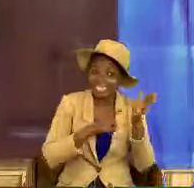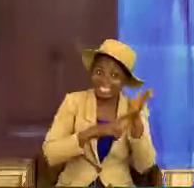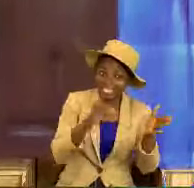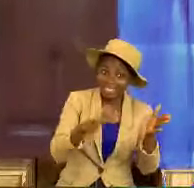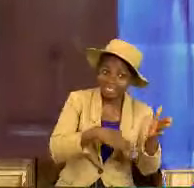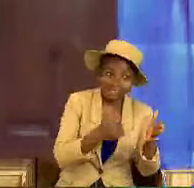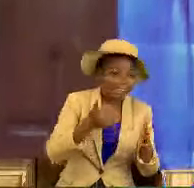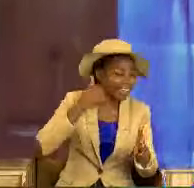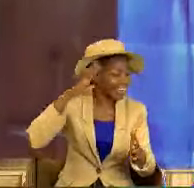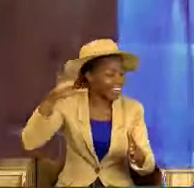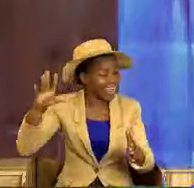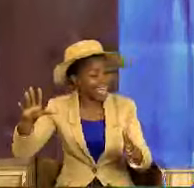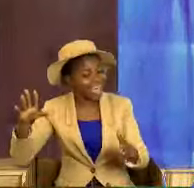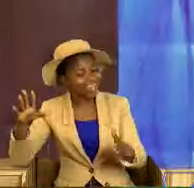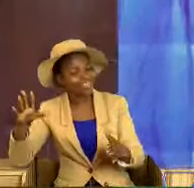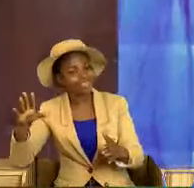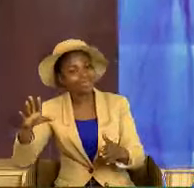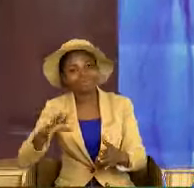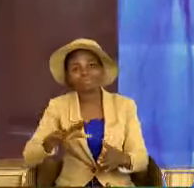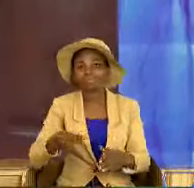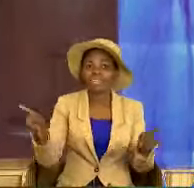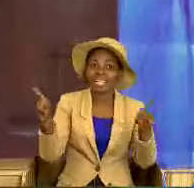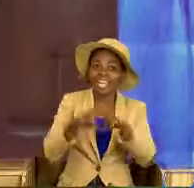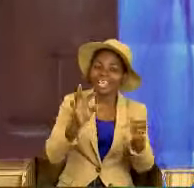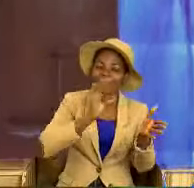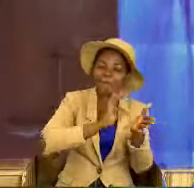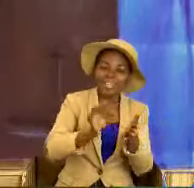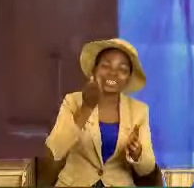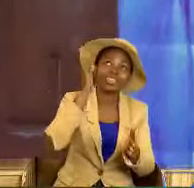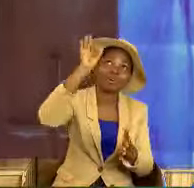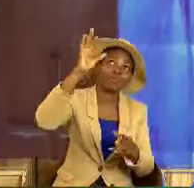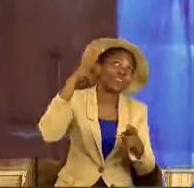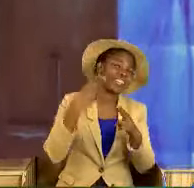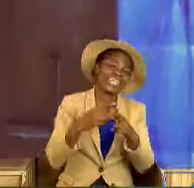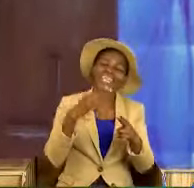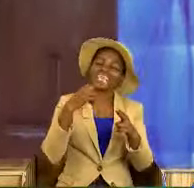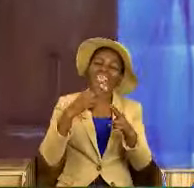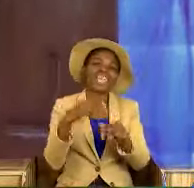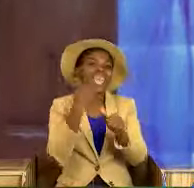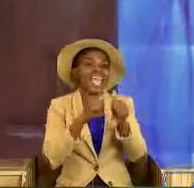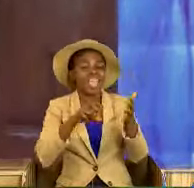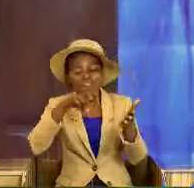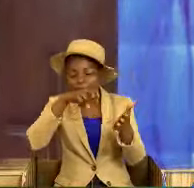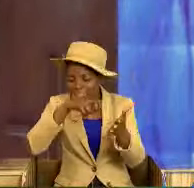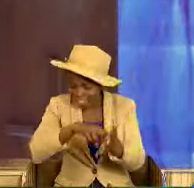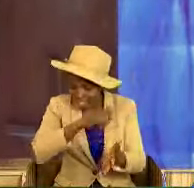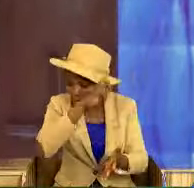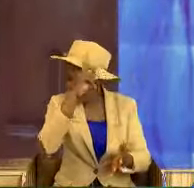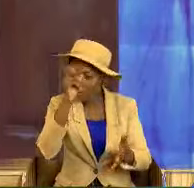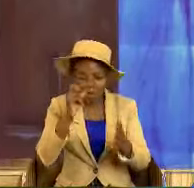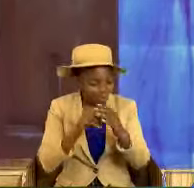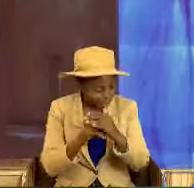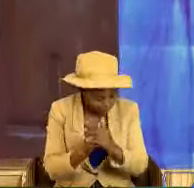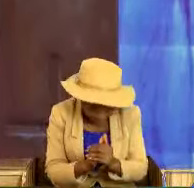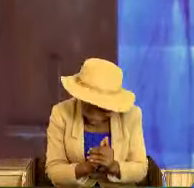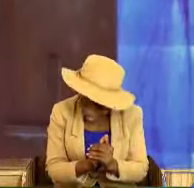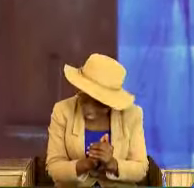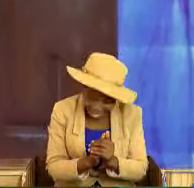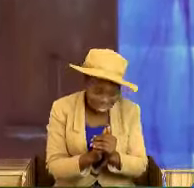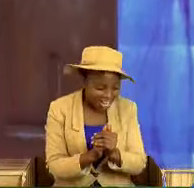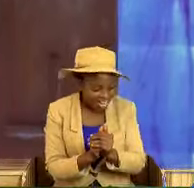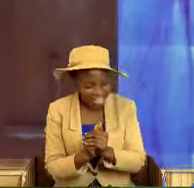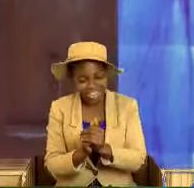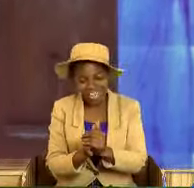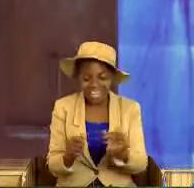you are and the mention of that name every knee shall